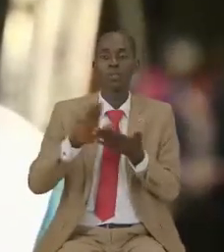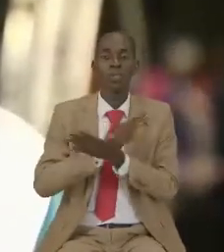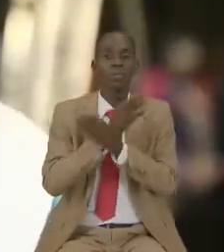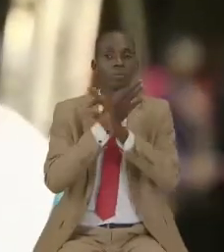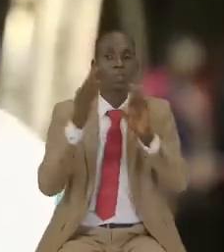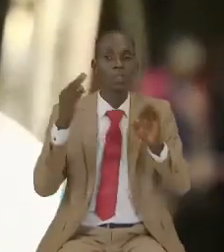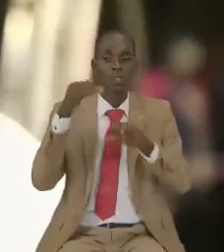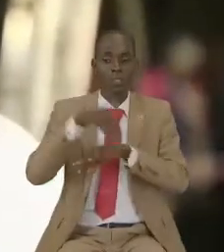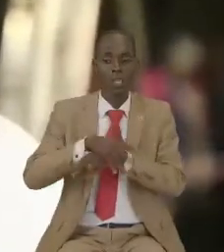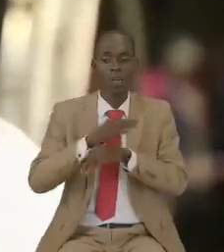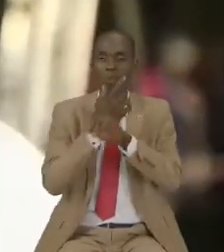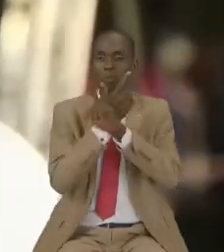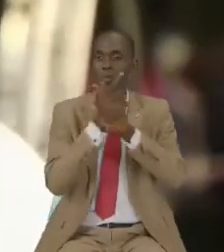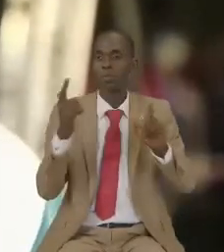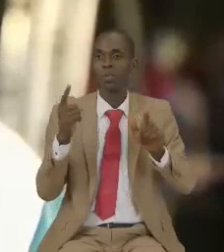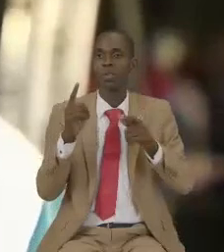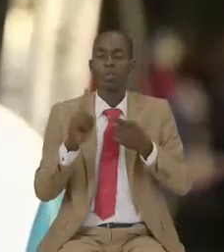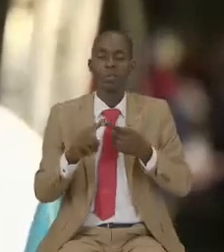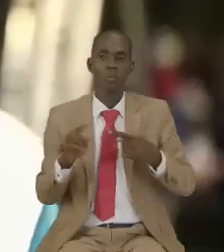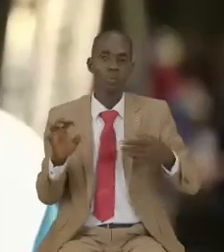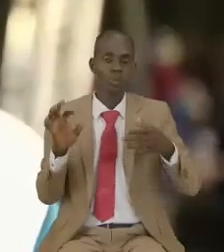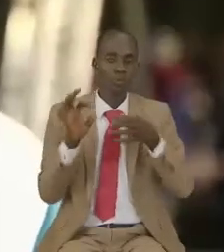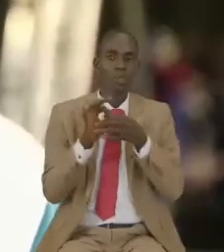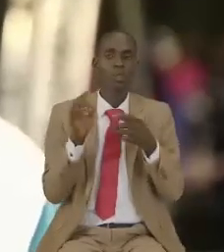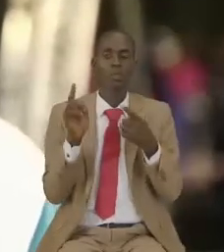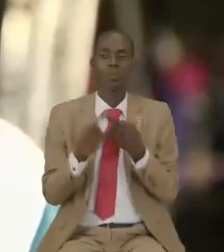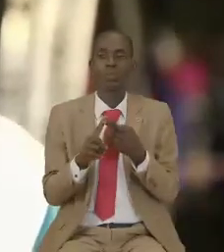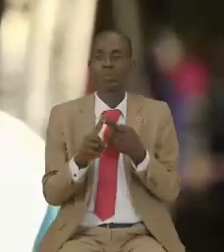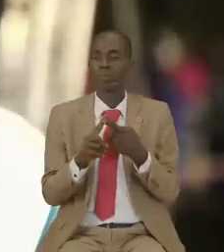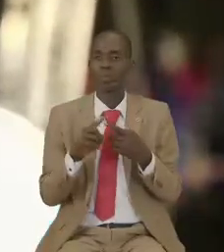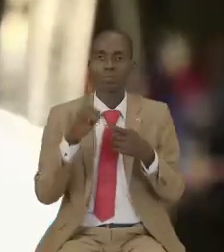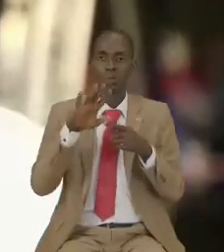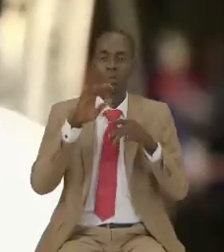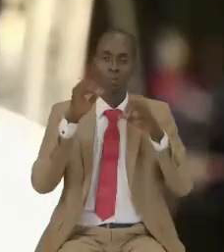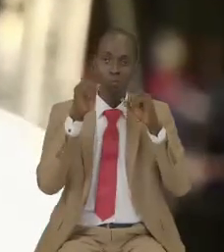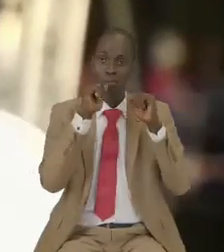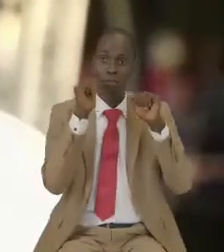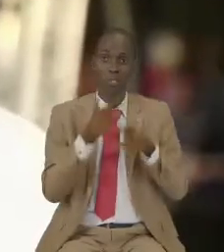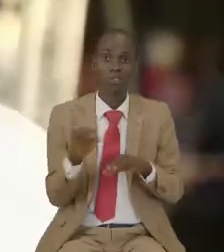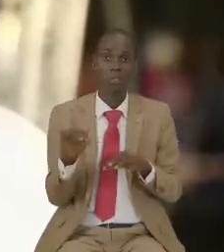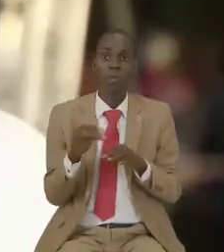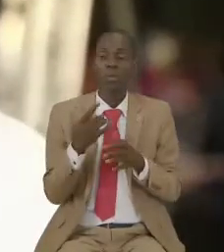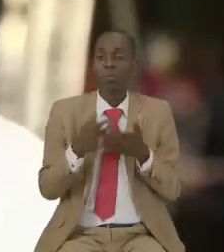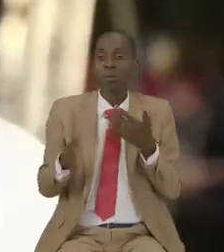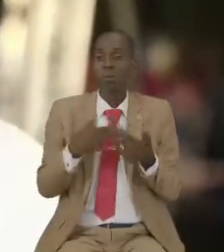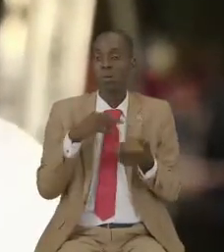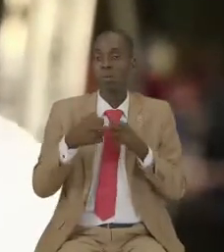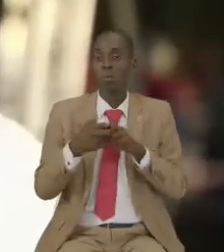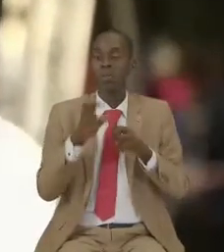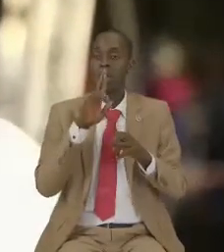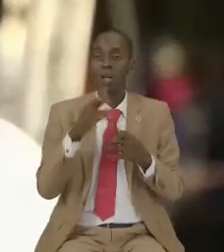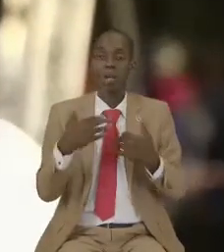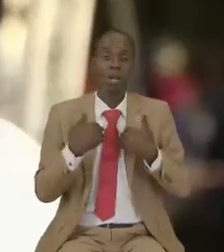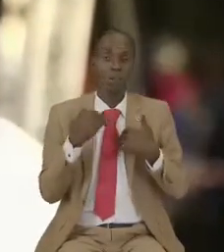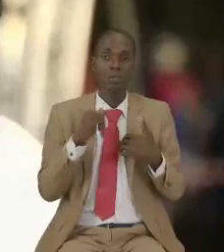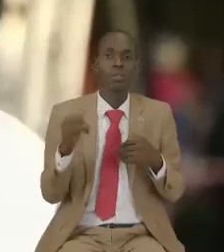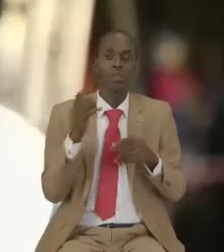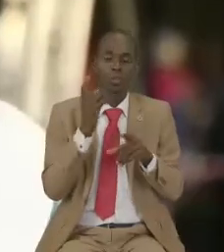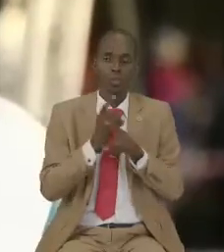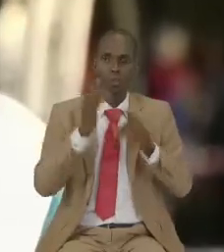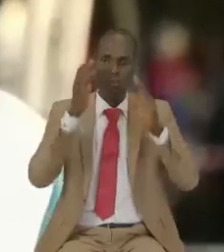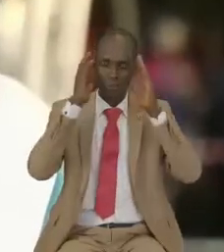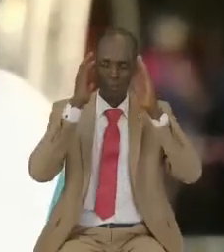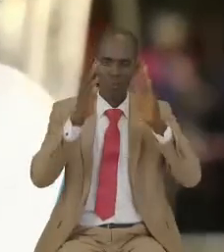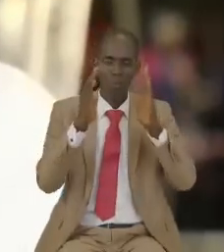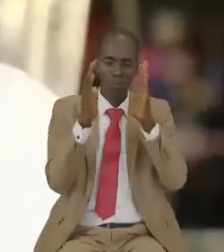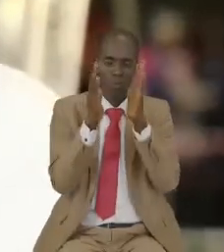connect with your Maker. Whatever problems you are facing, get prepared now. Be looking at your screen. Be ready for us, because the man of God is coming.